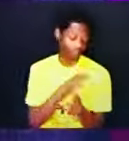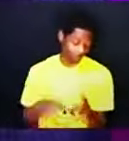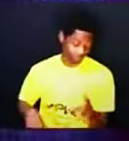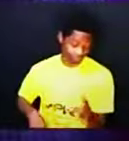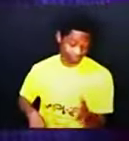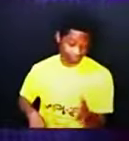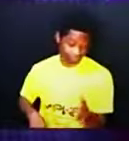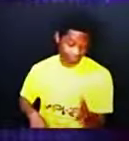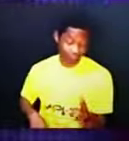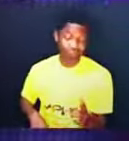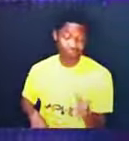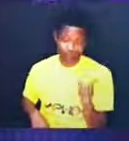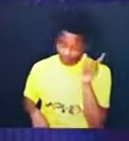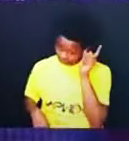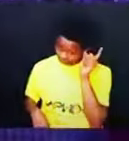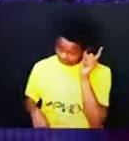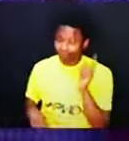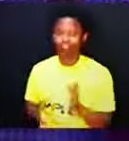neither